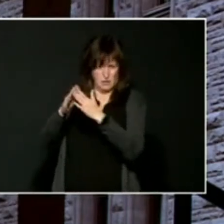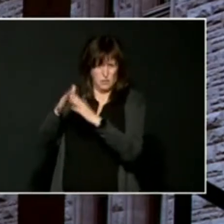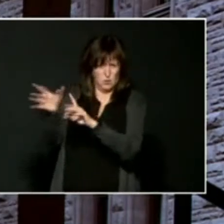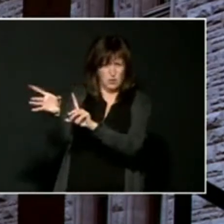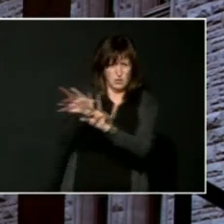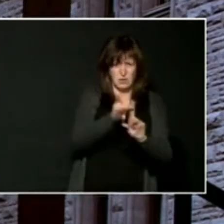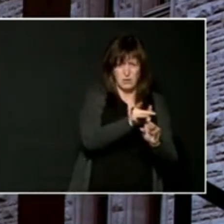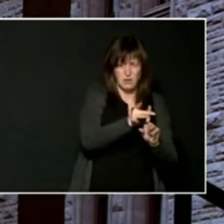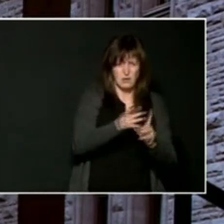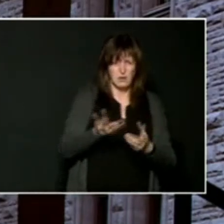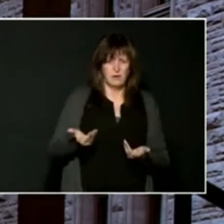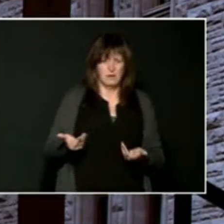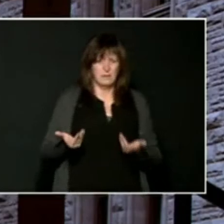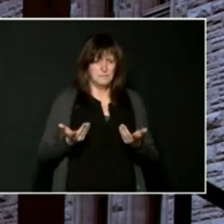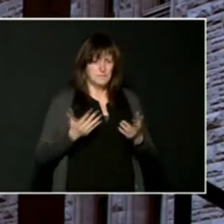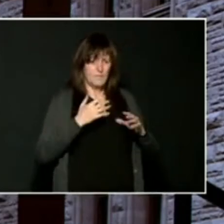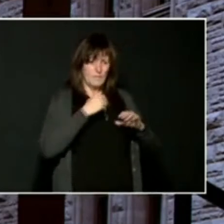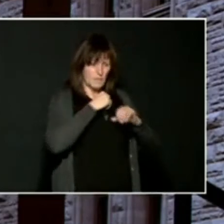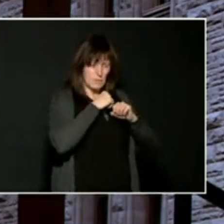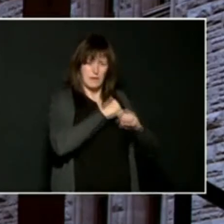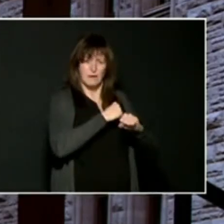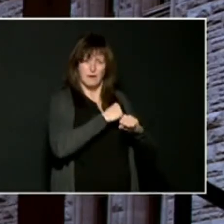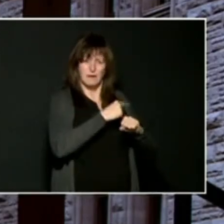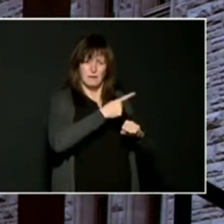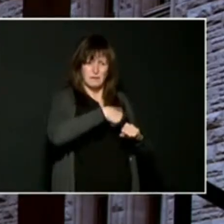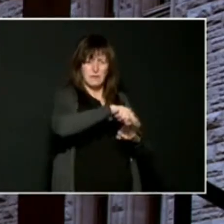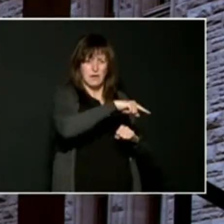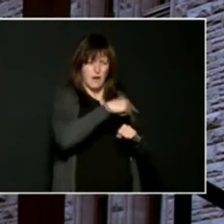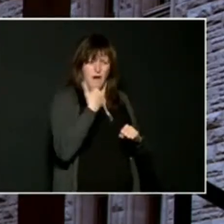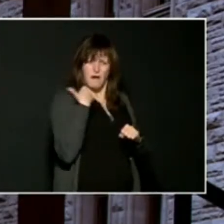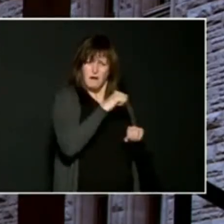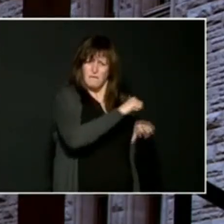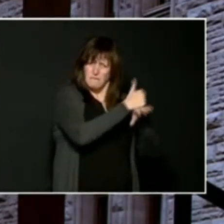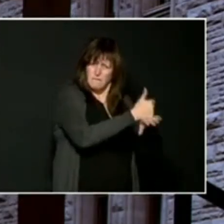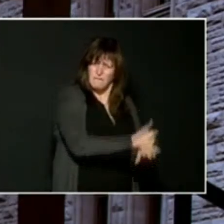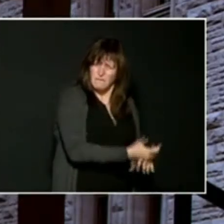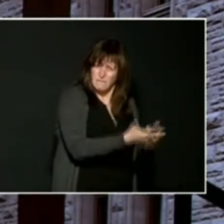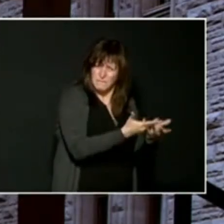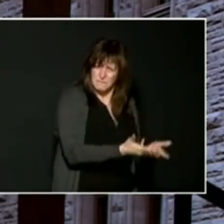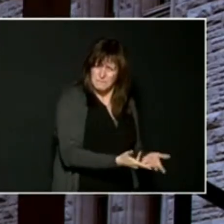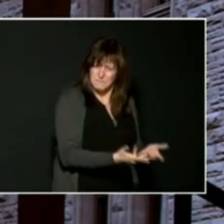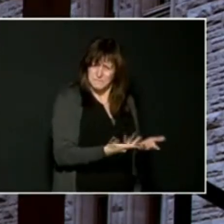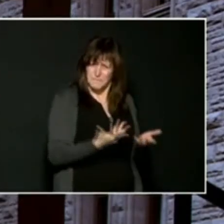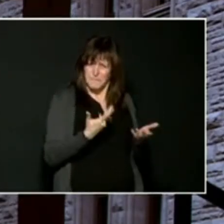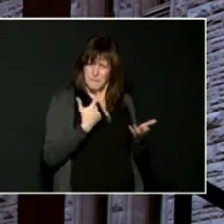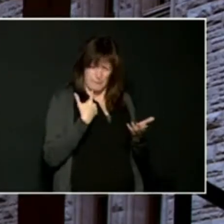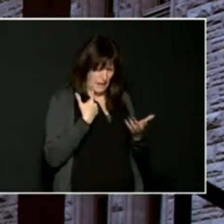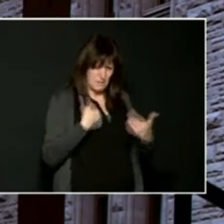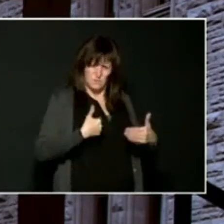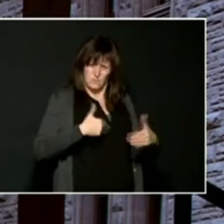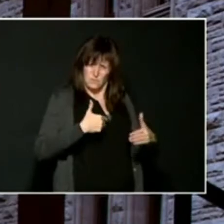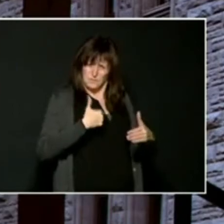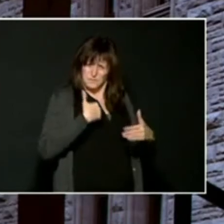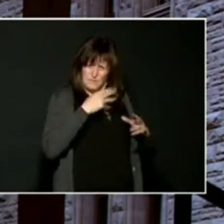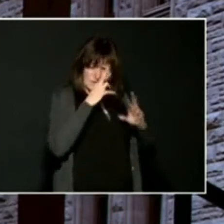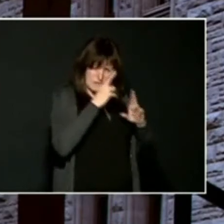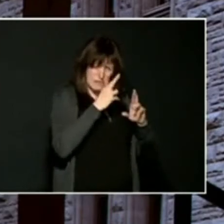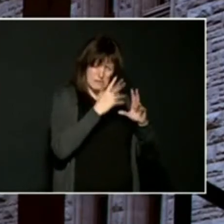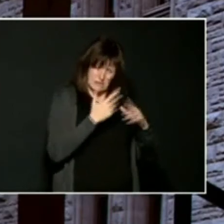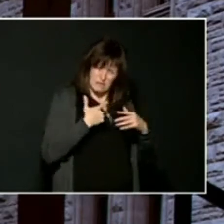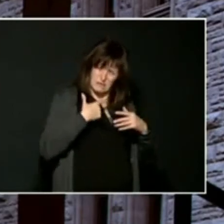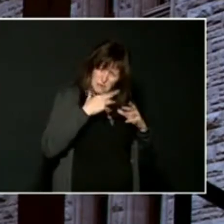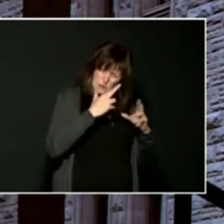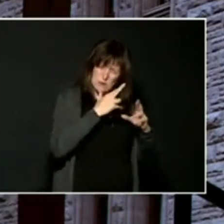place, and we'll be endeavoring to try and keep our schools open. And that's part of why we have to put some more restrictions in